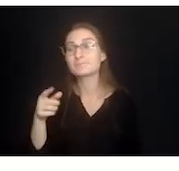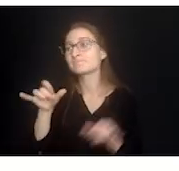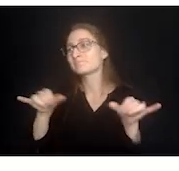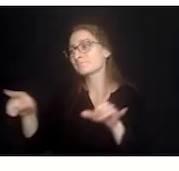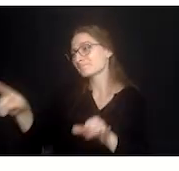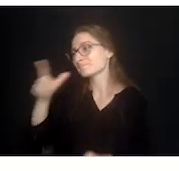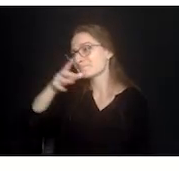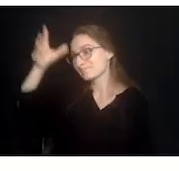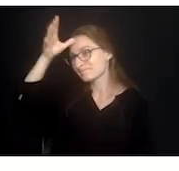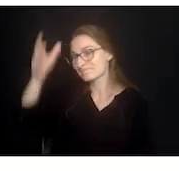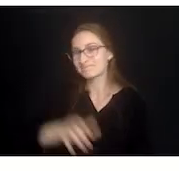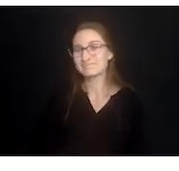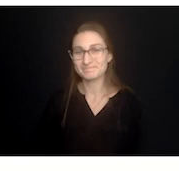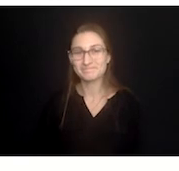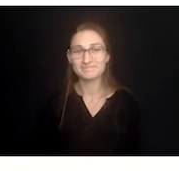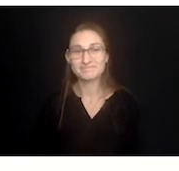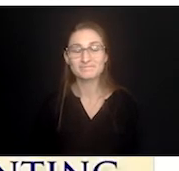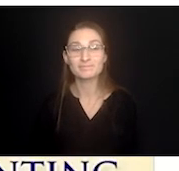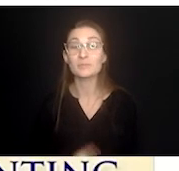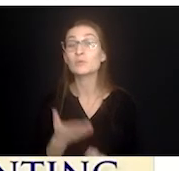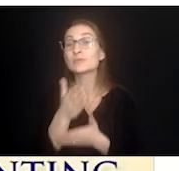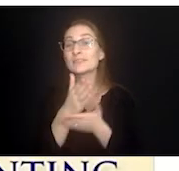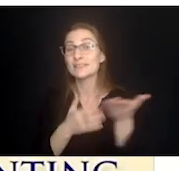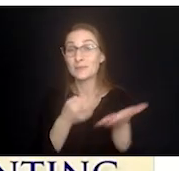always, as well as you parents.